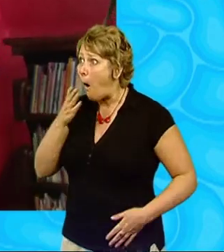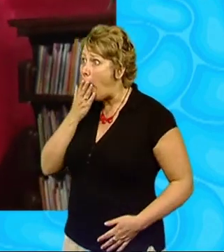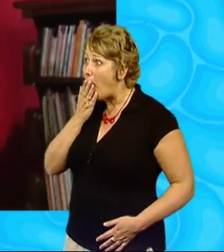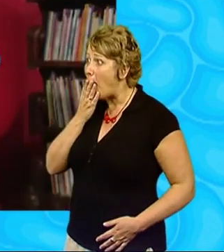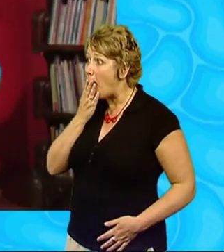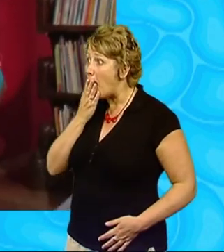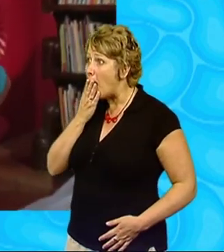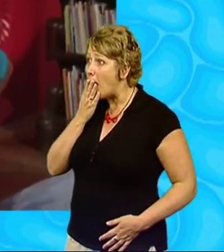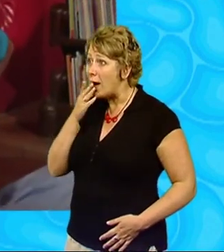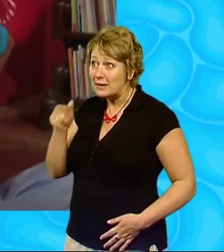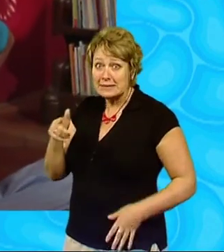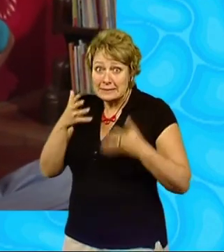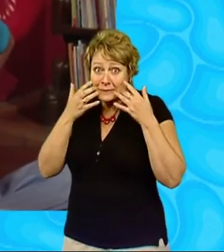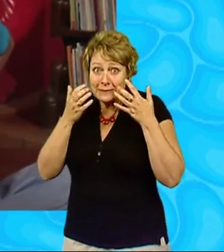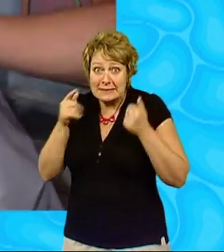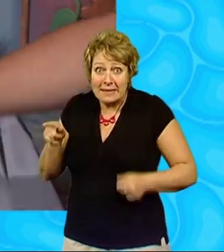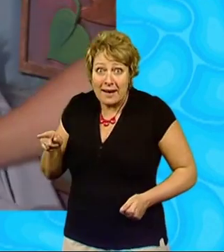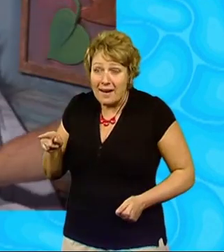Is that you under there, Twinkle?